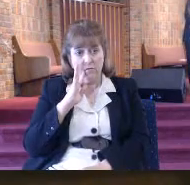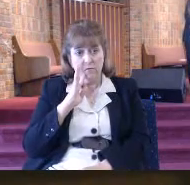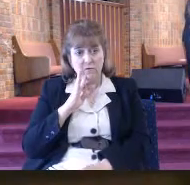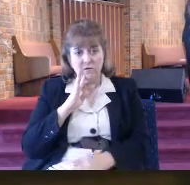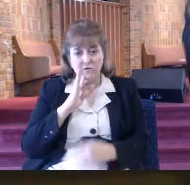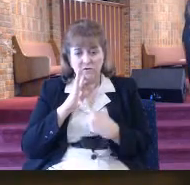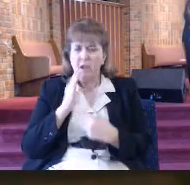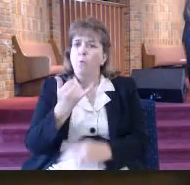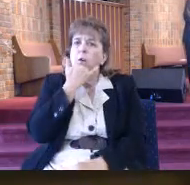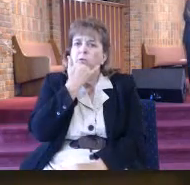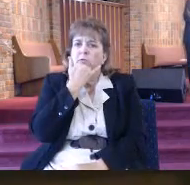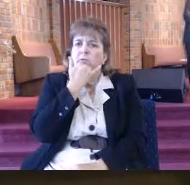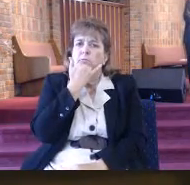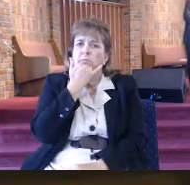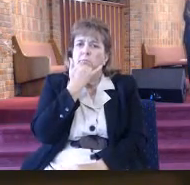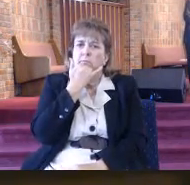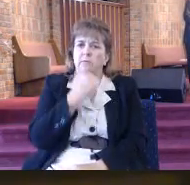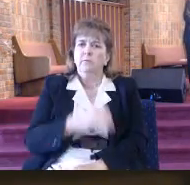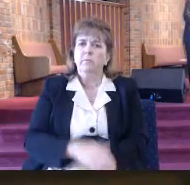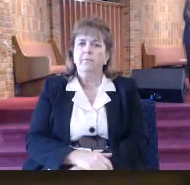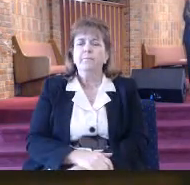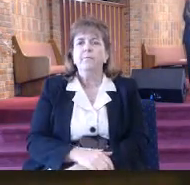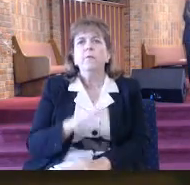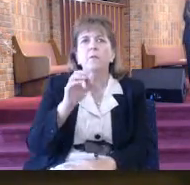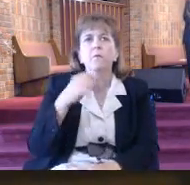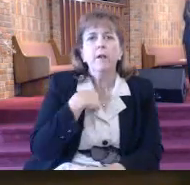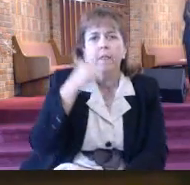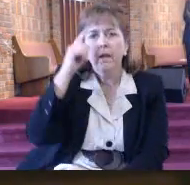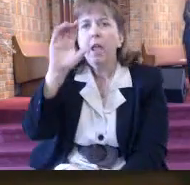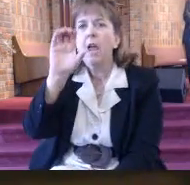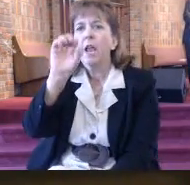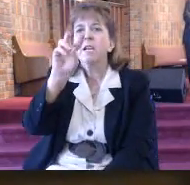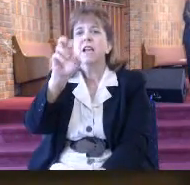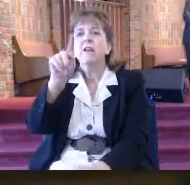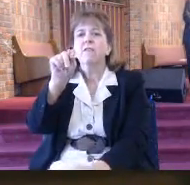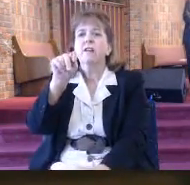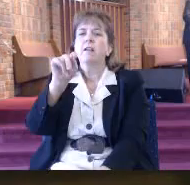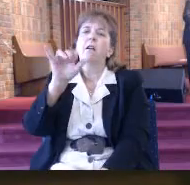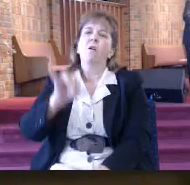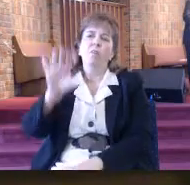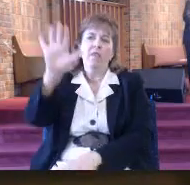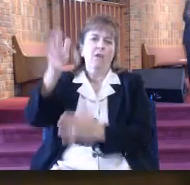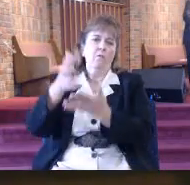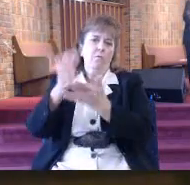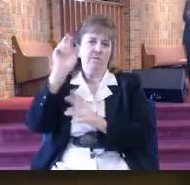Then we also may think that covetousness is something that rich people have a problem with.